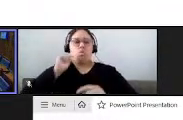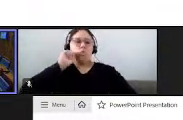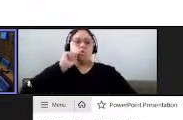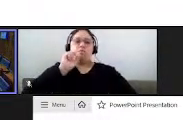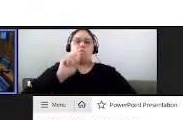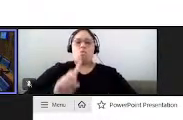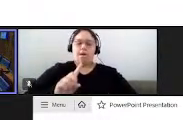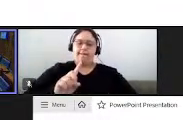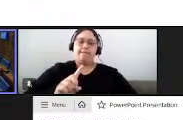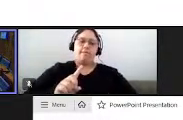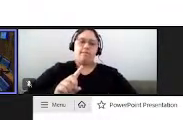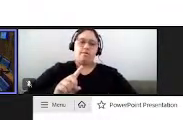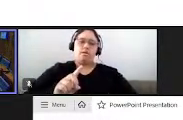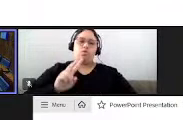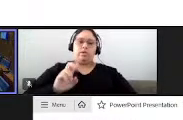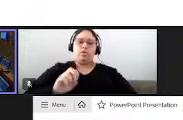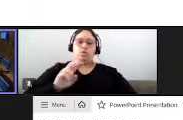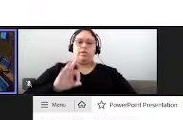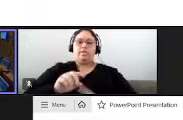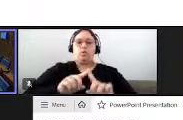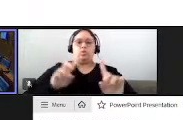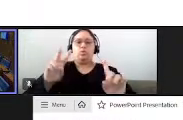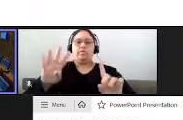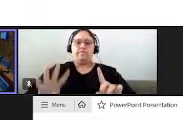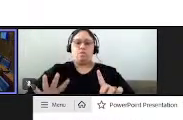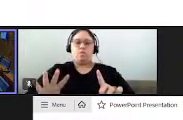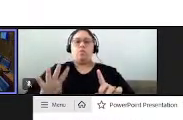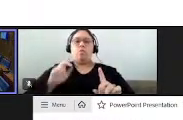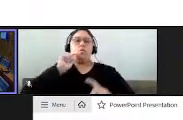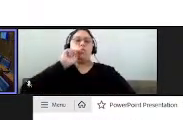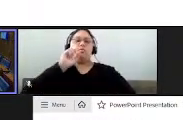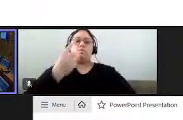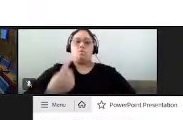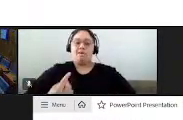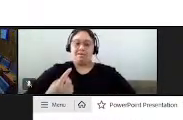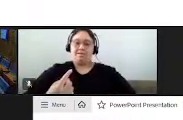1 of 2023-24. In quarter 1,